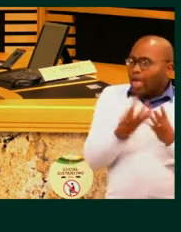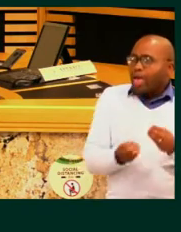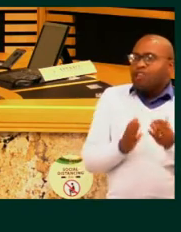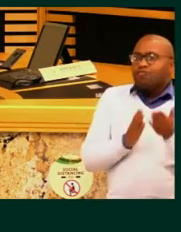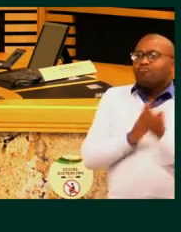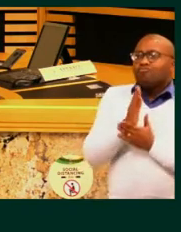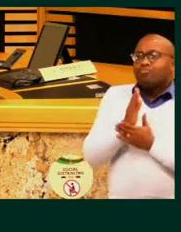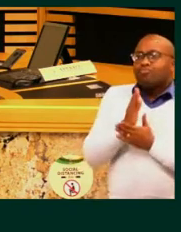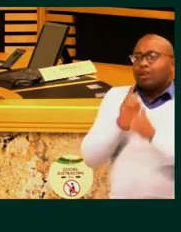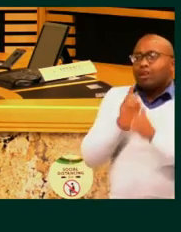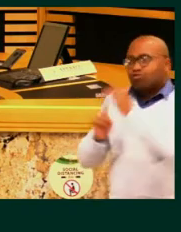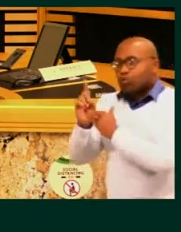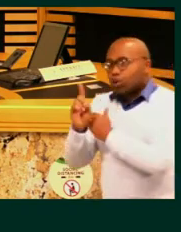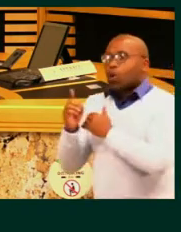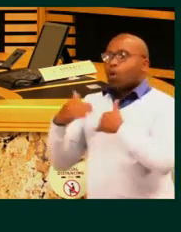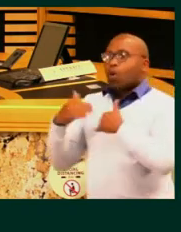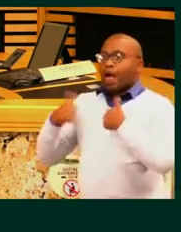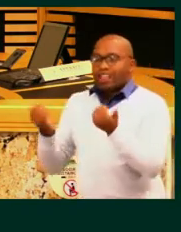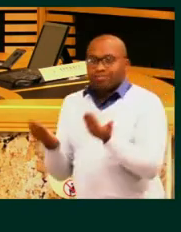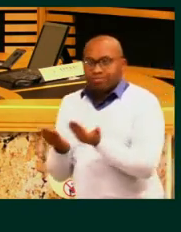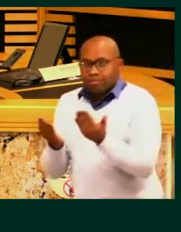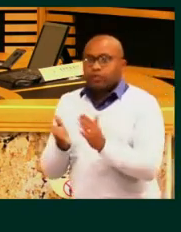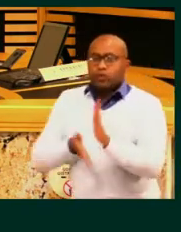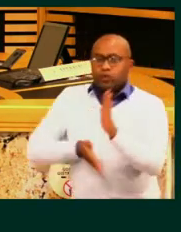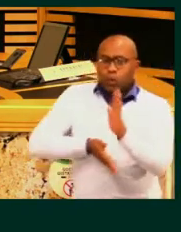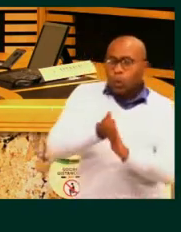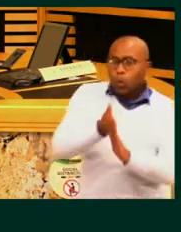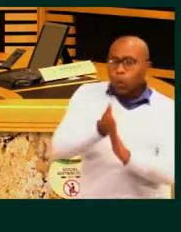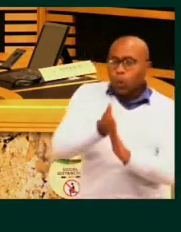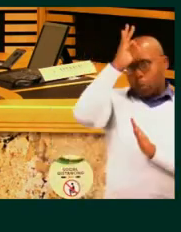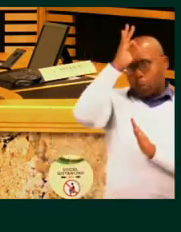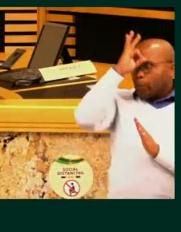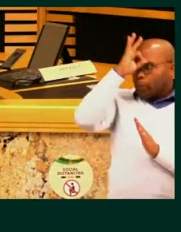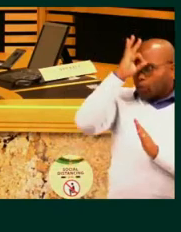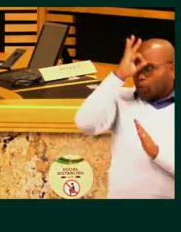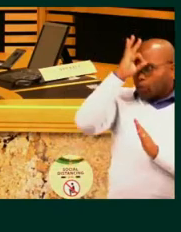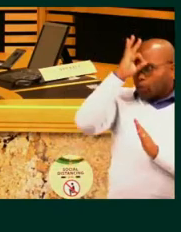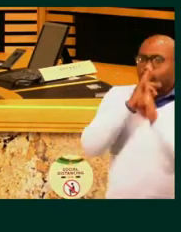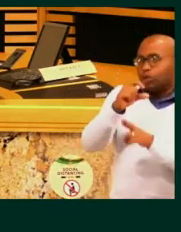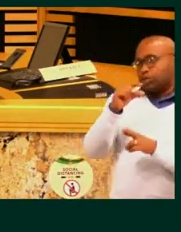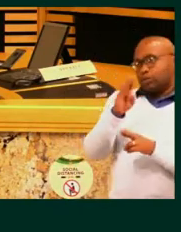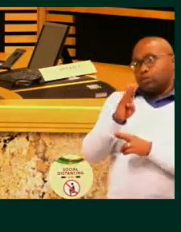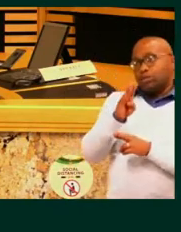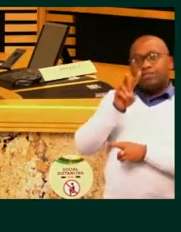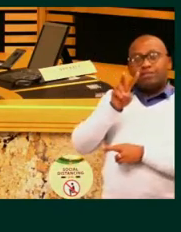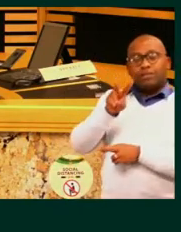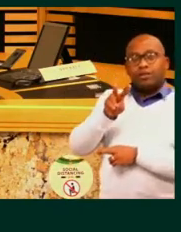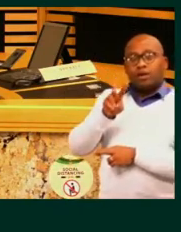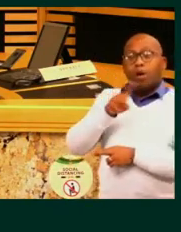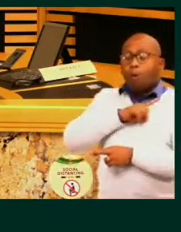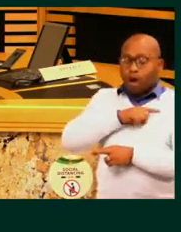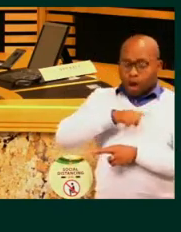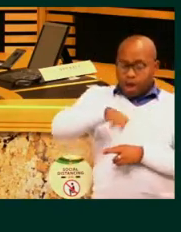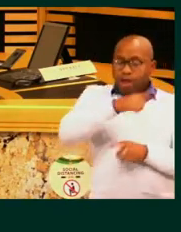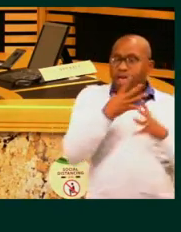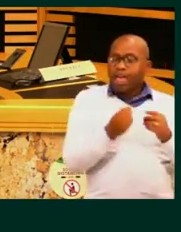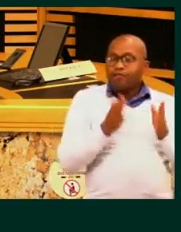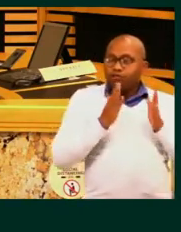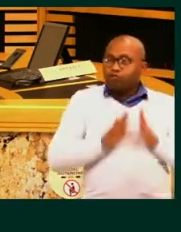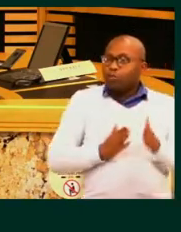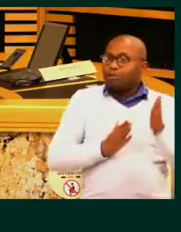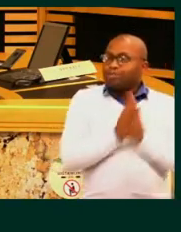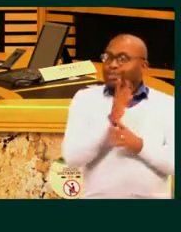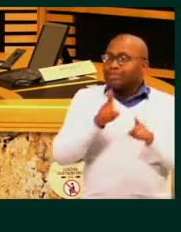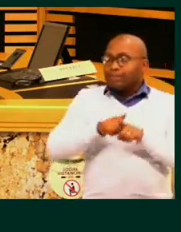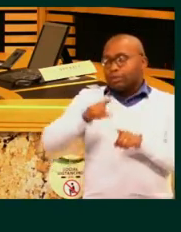health services and lastly to promote linkages to health facilities on the pillar of research and information management the office on the